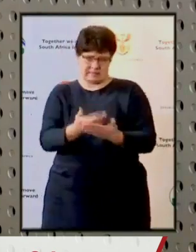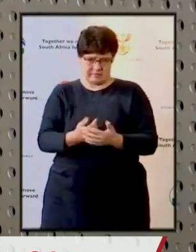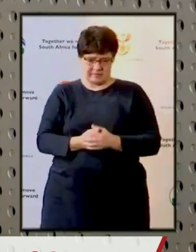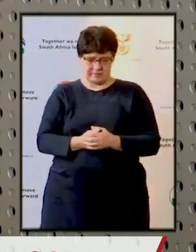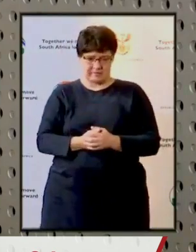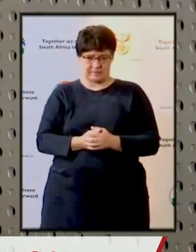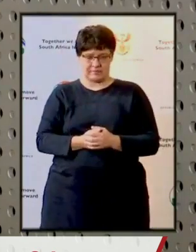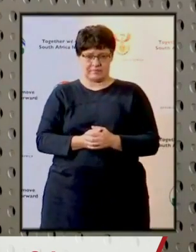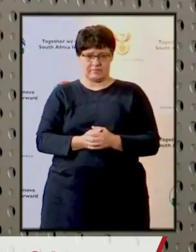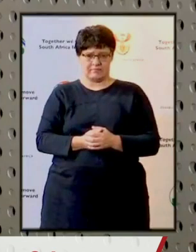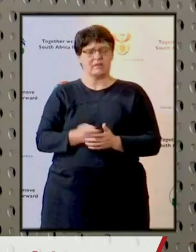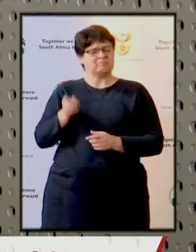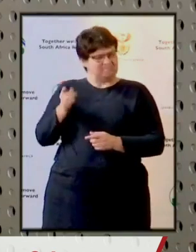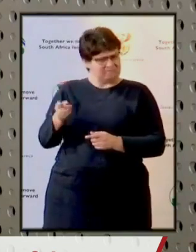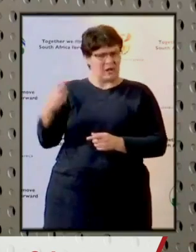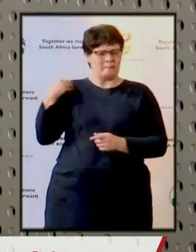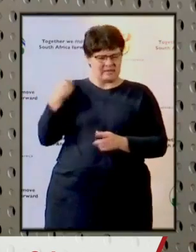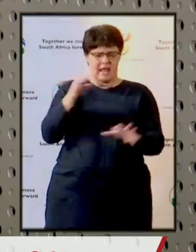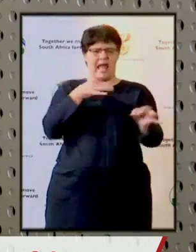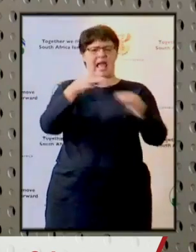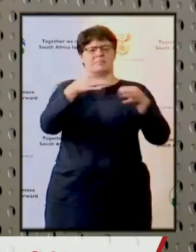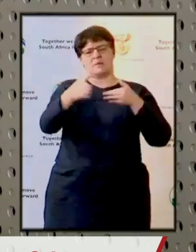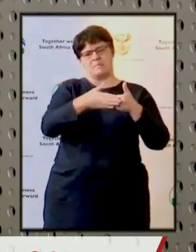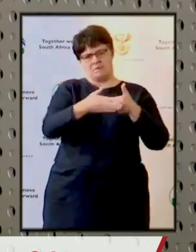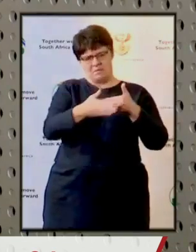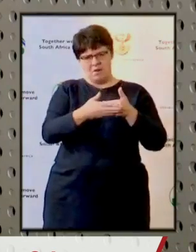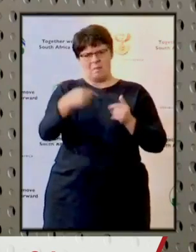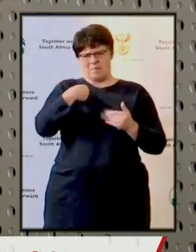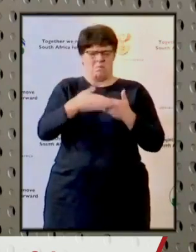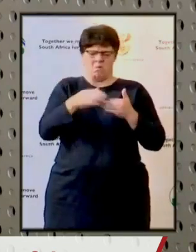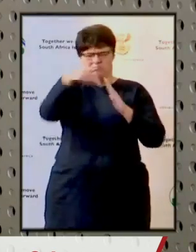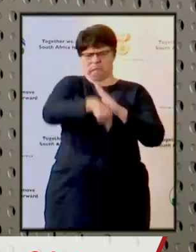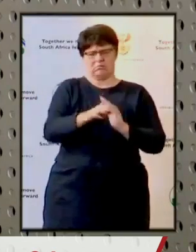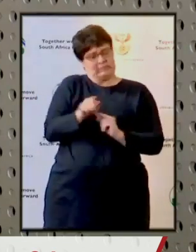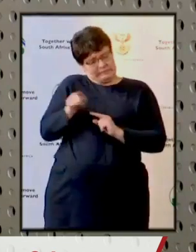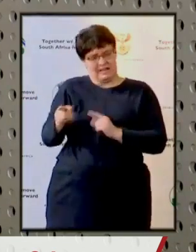So she will expand on that. I won't go any further.